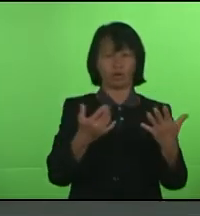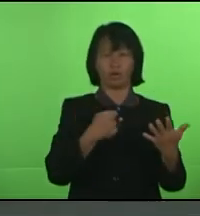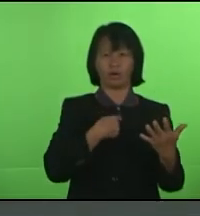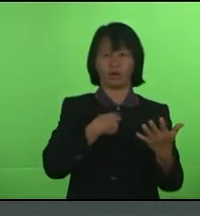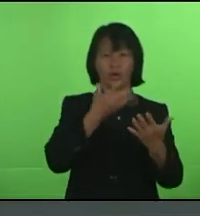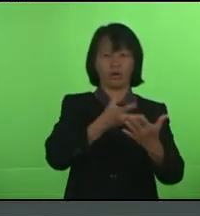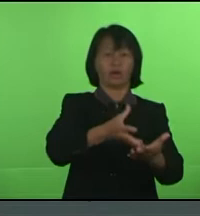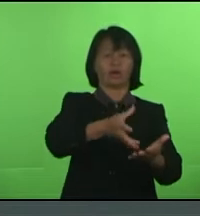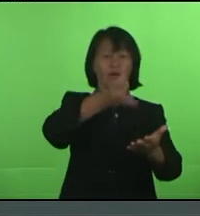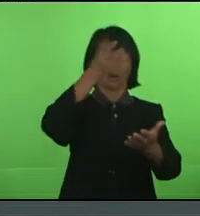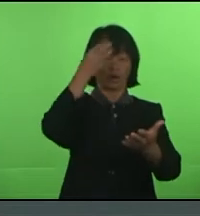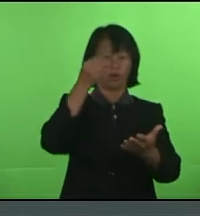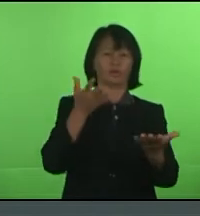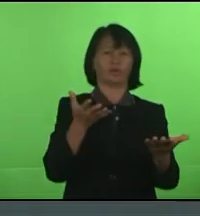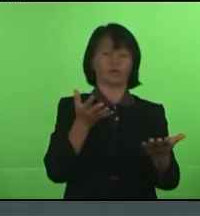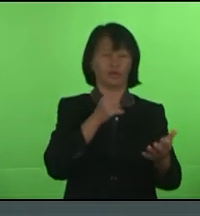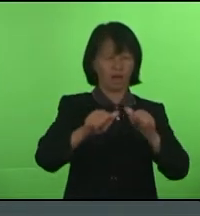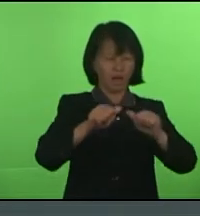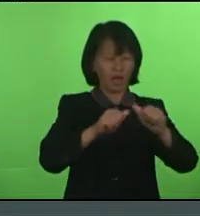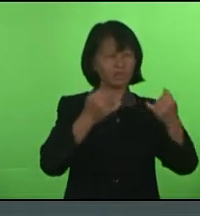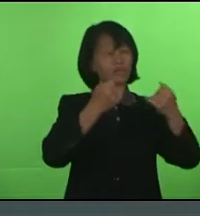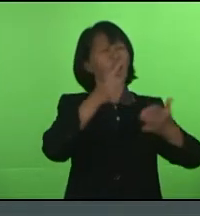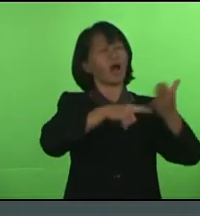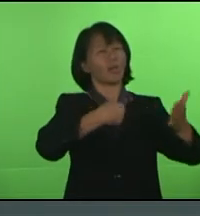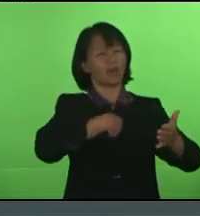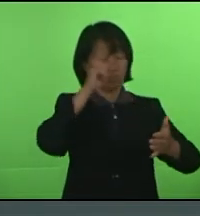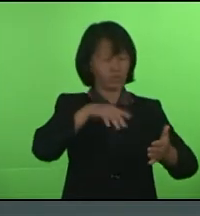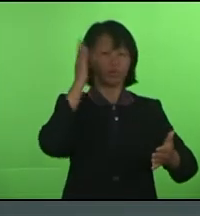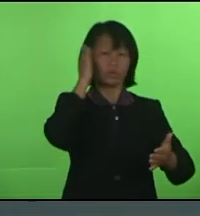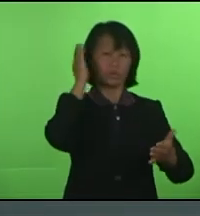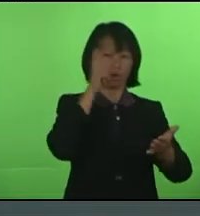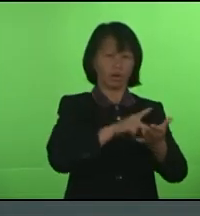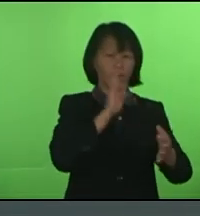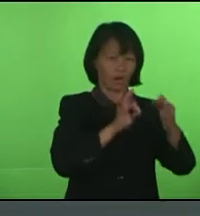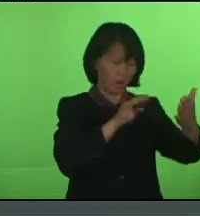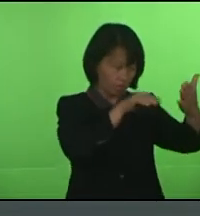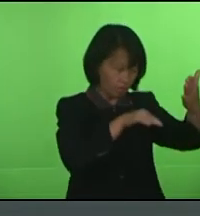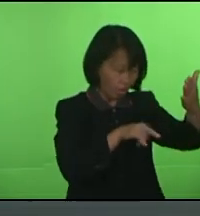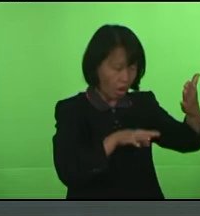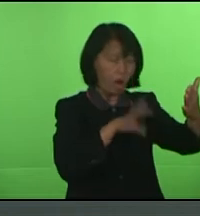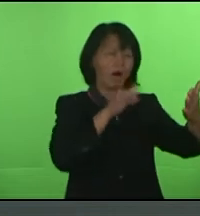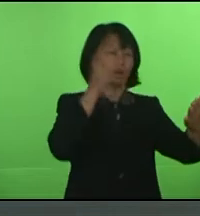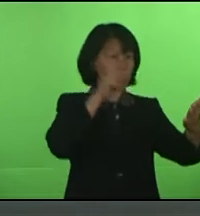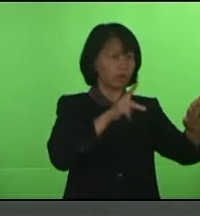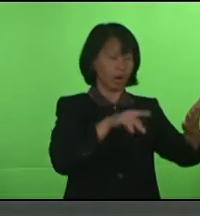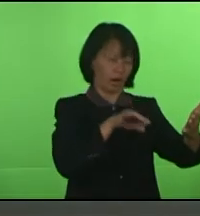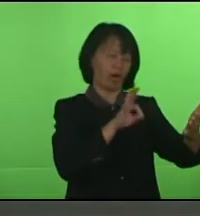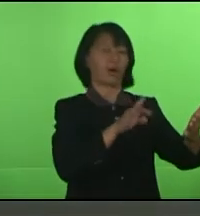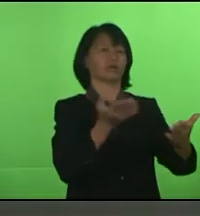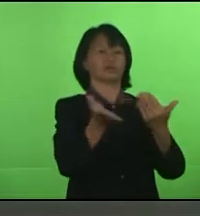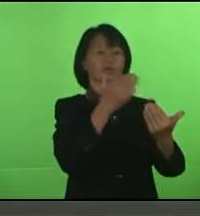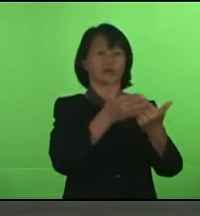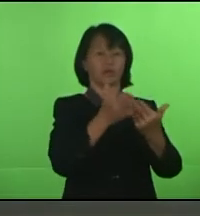reflective type, or the active type? You have to know. When you know which styles you are more comfortable with, then